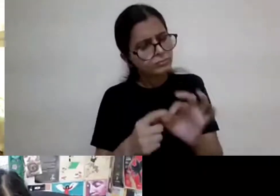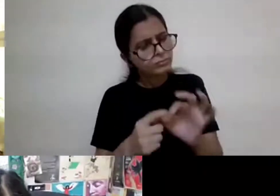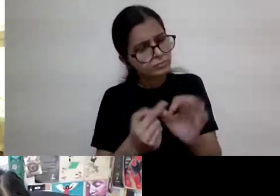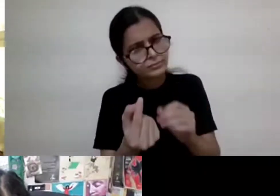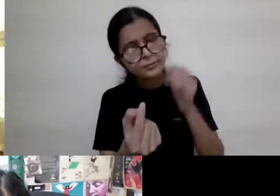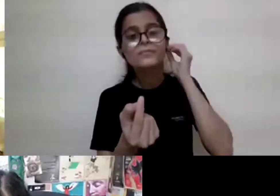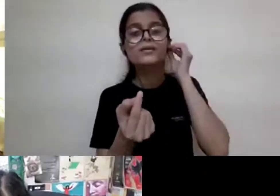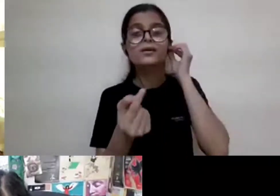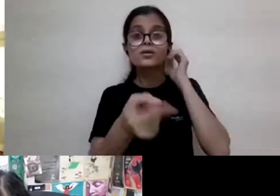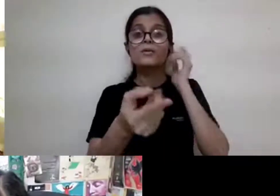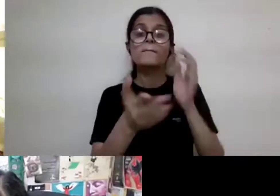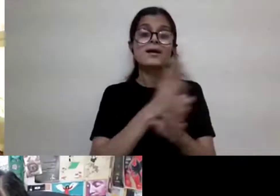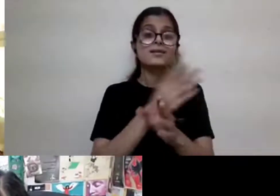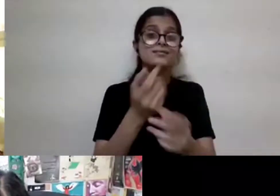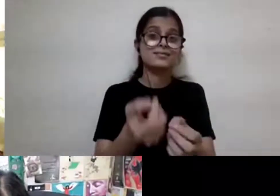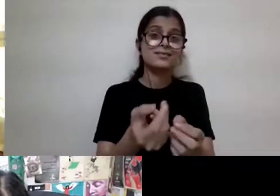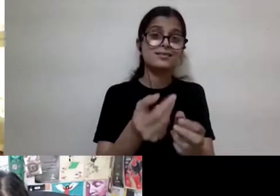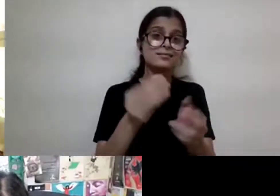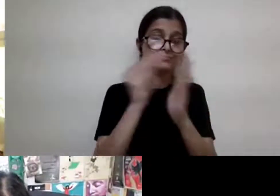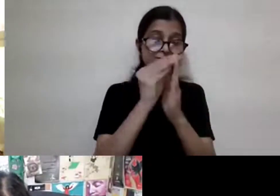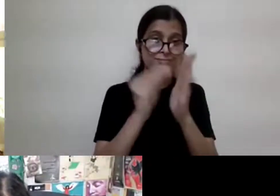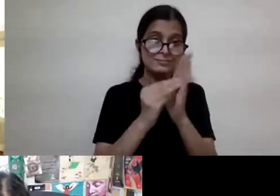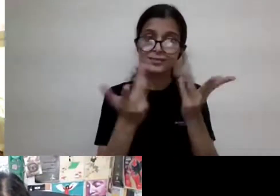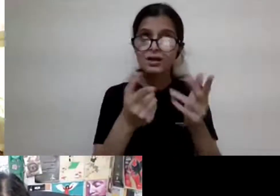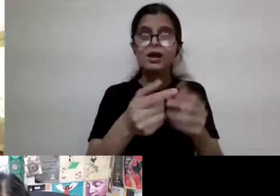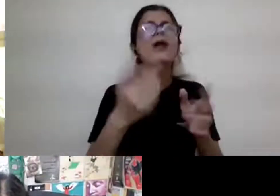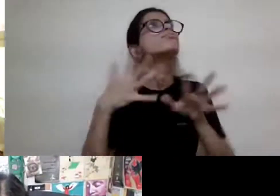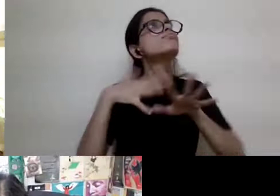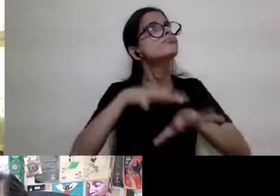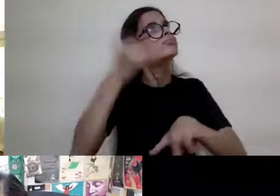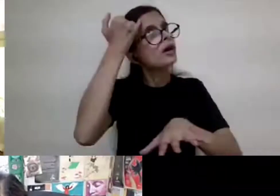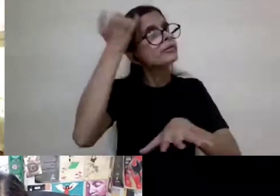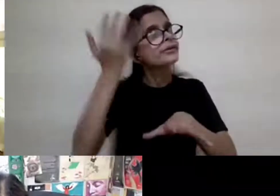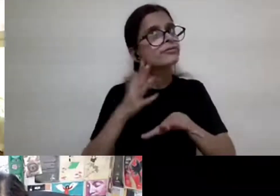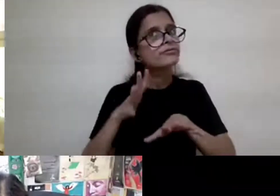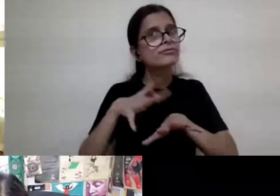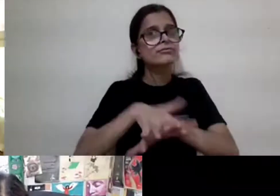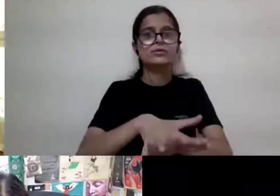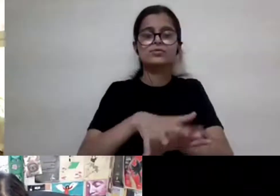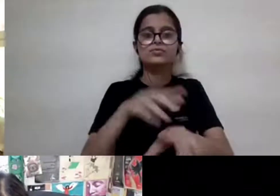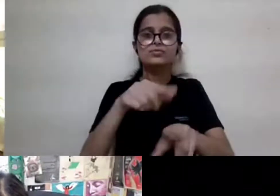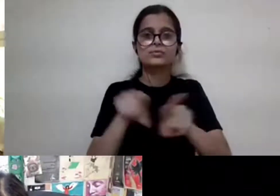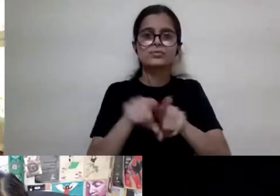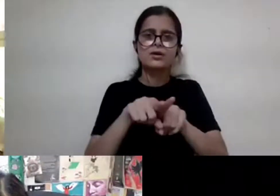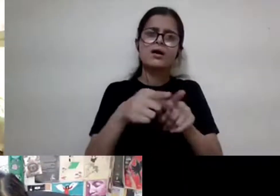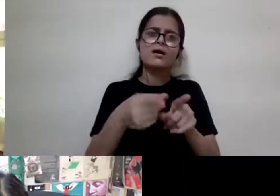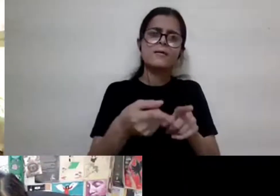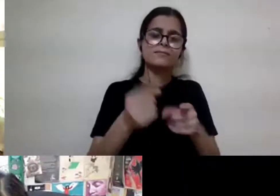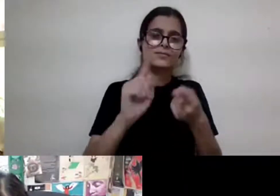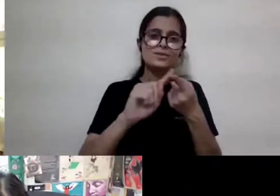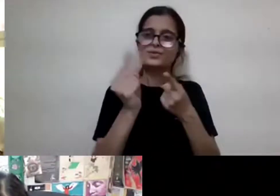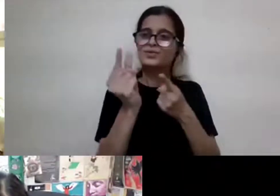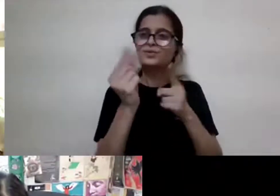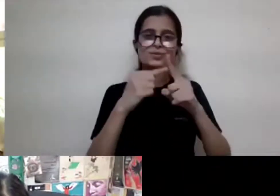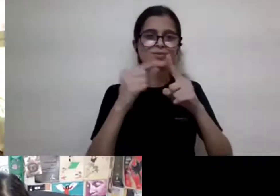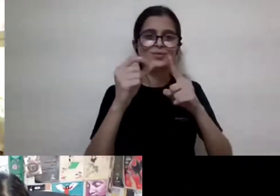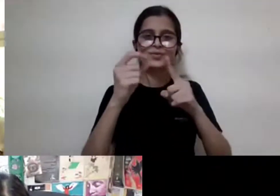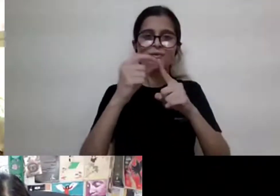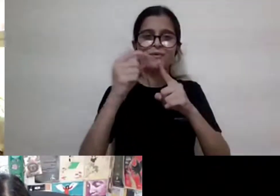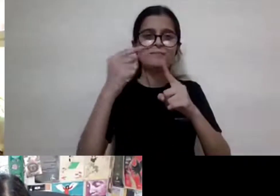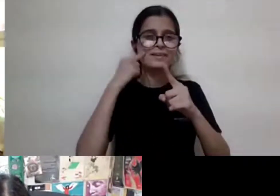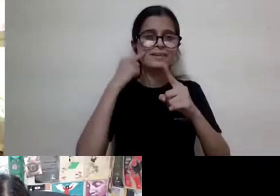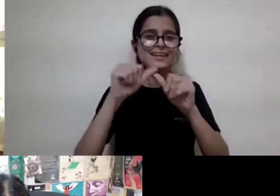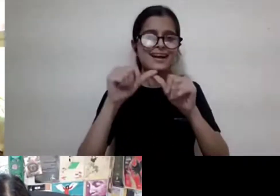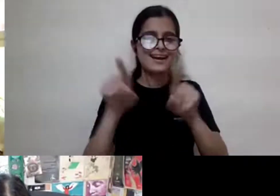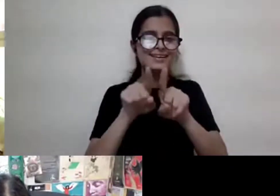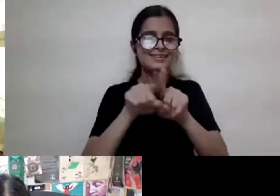have mentioned this idea of inclusion more than once, that it's utopia kind of a thing. So, how